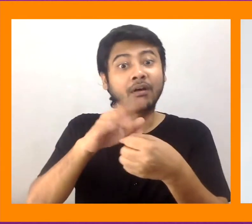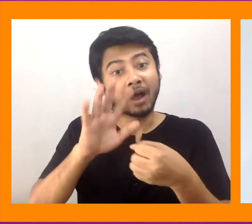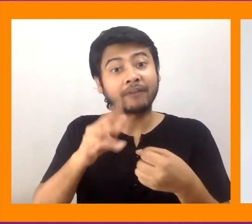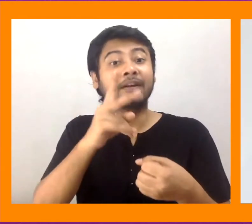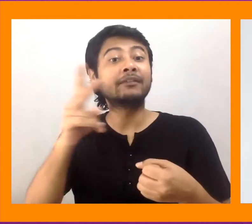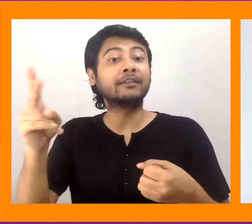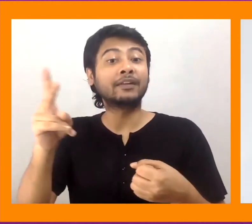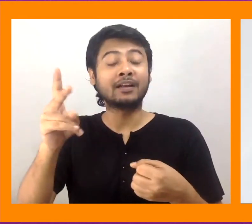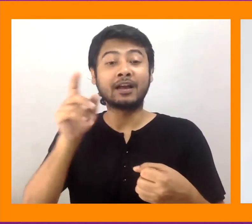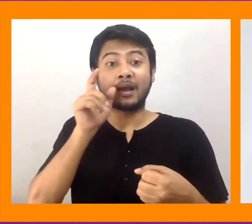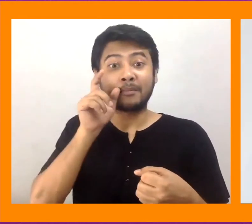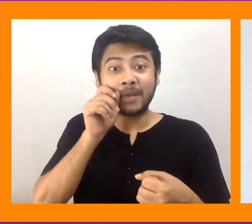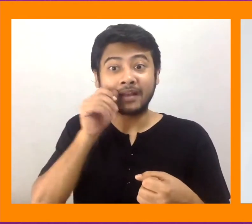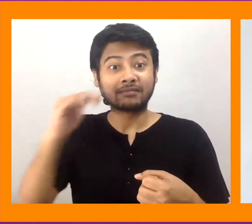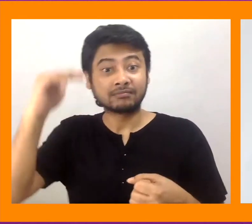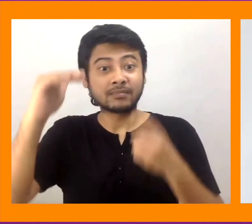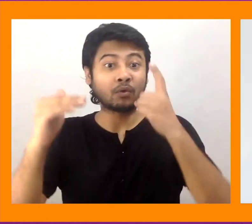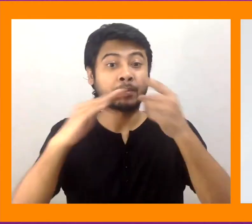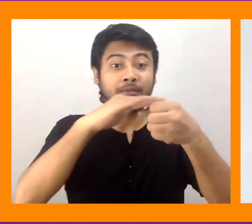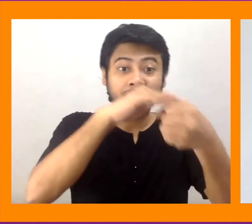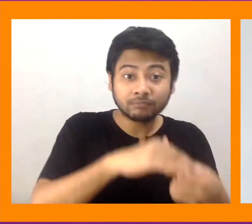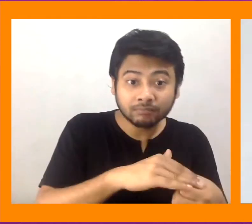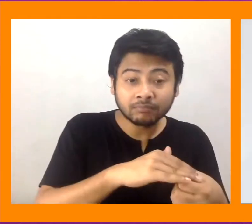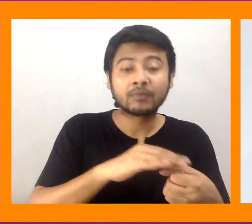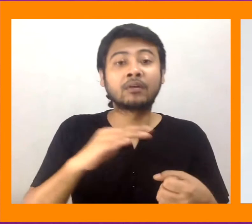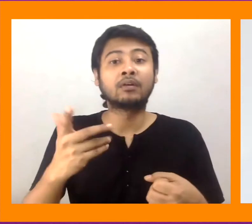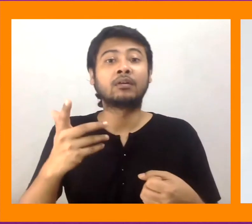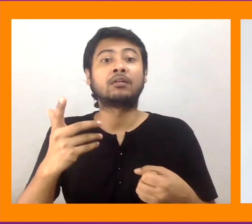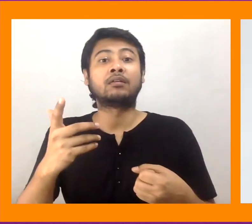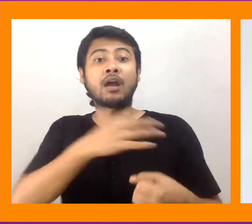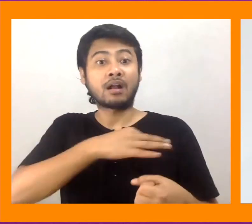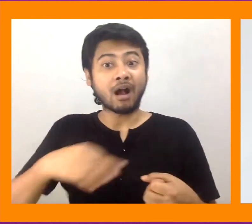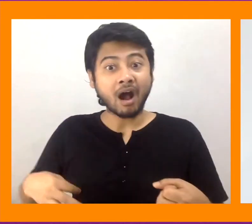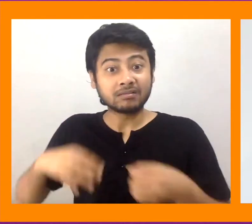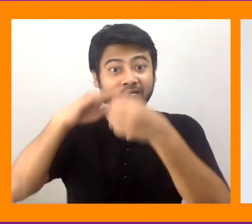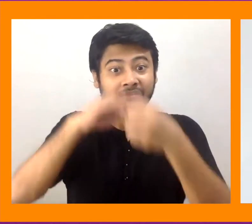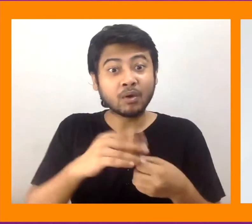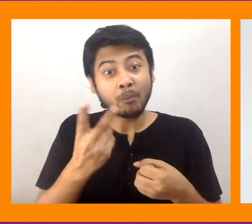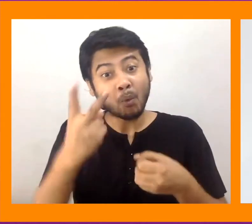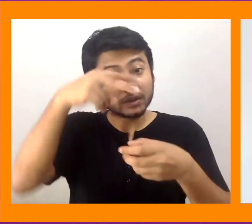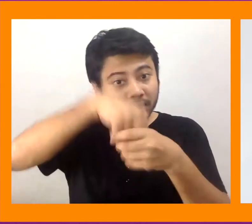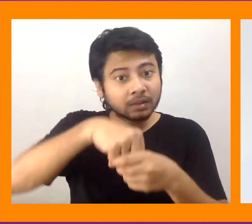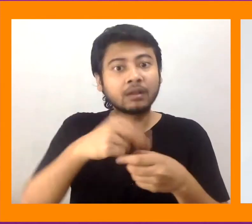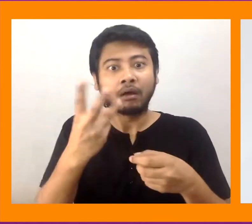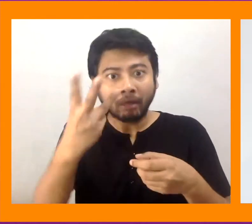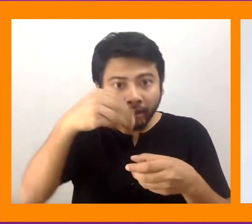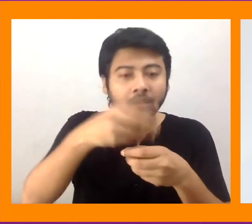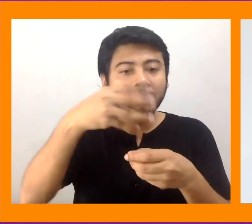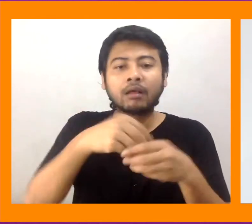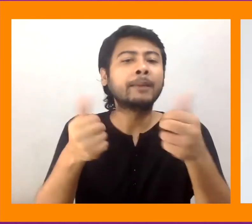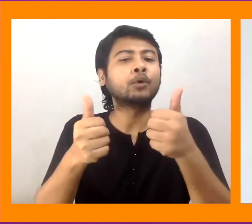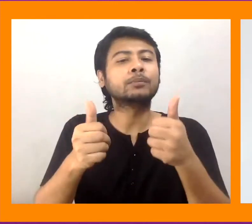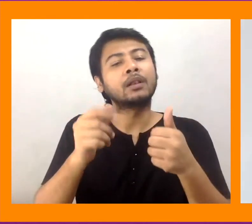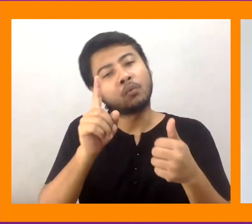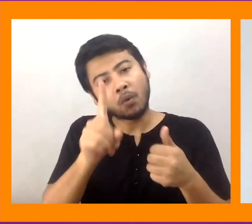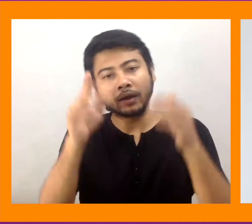oppression like sexism and casteism can't be present at the same time. Focusing only on one type of